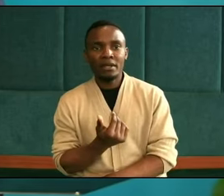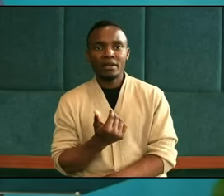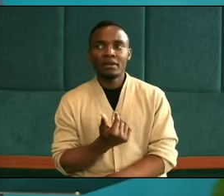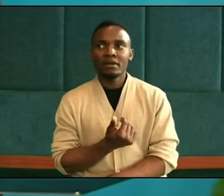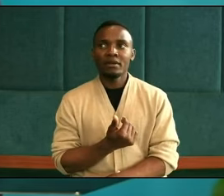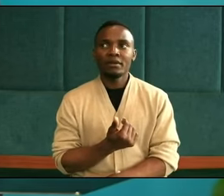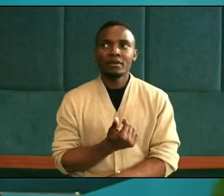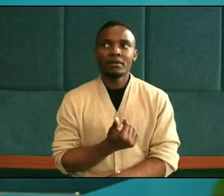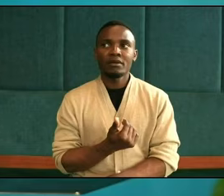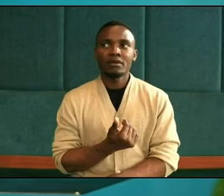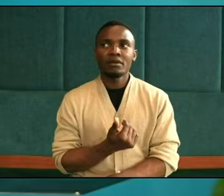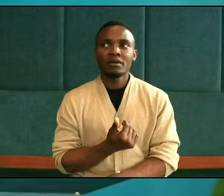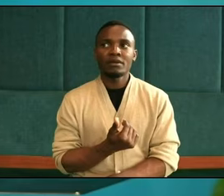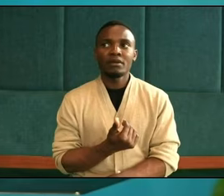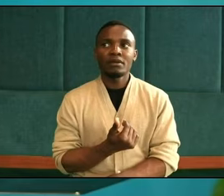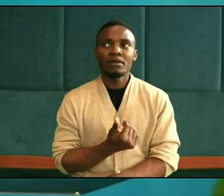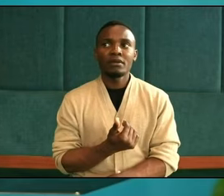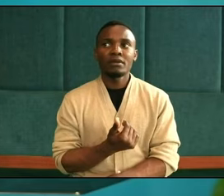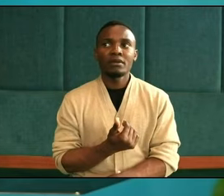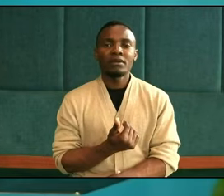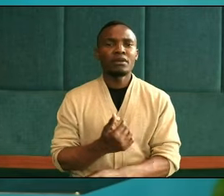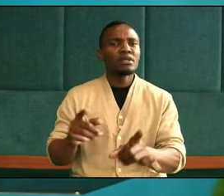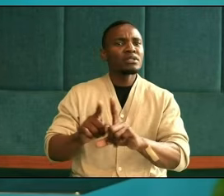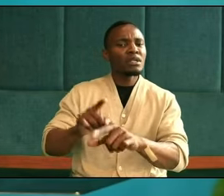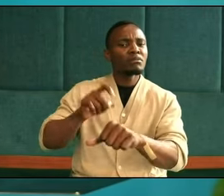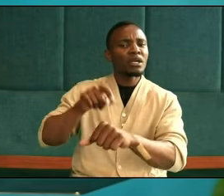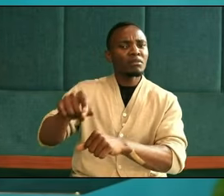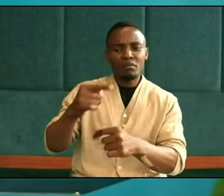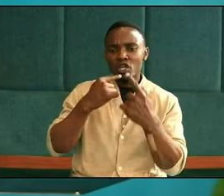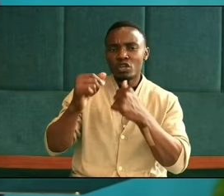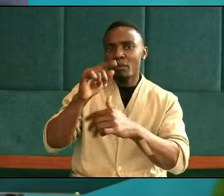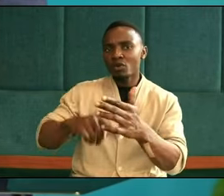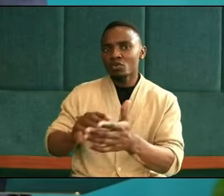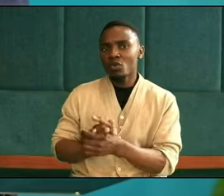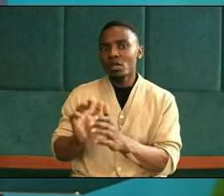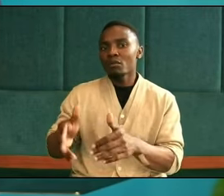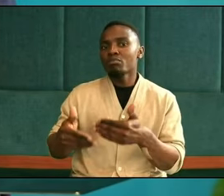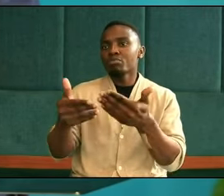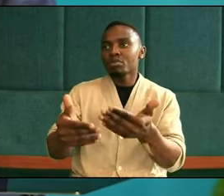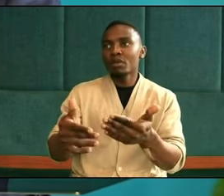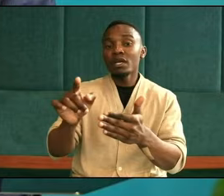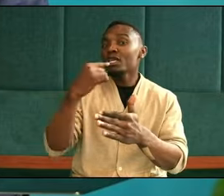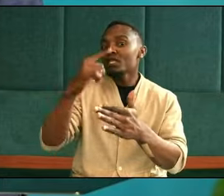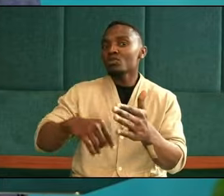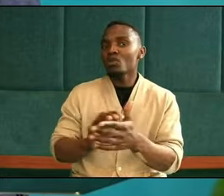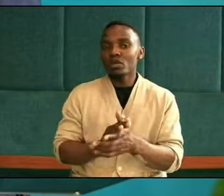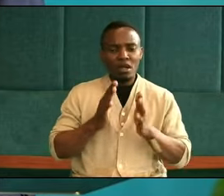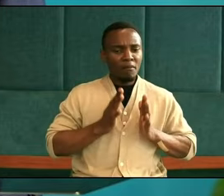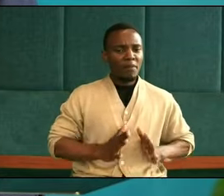them gimpa for God. And as he addresses the word gimpa, he says this is someone who is